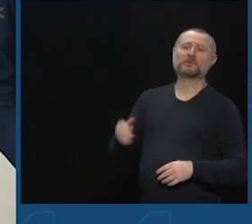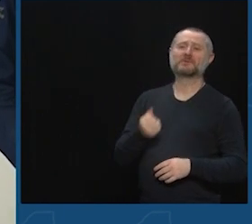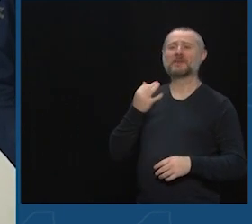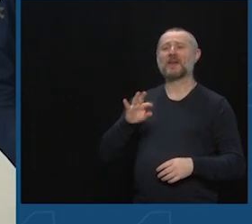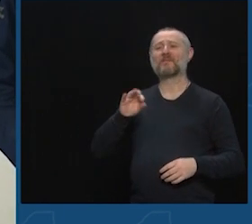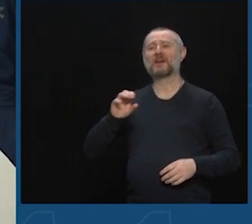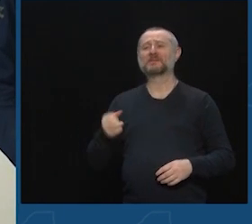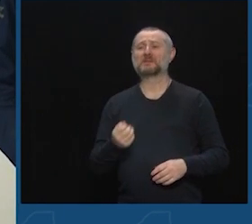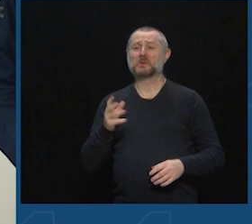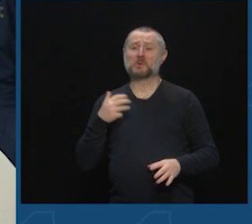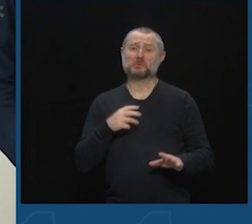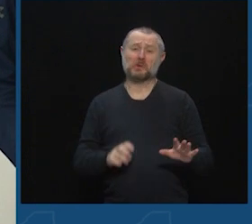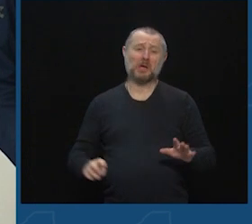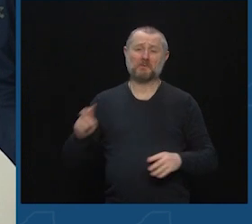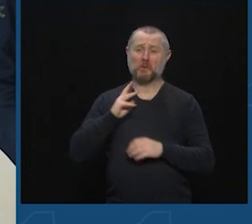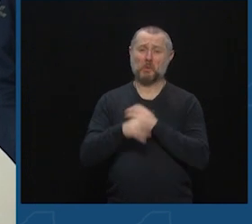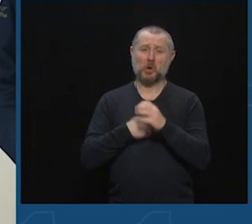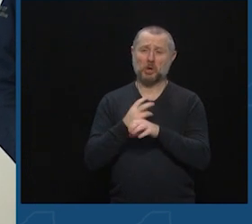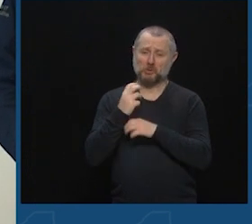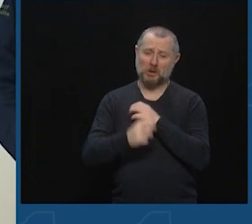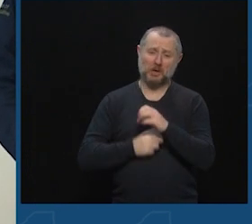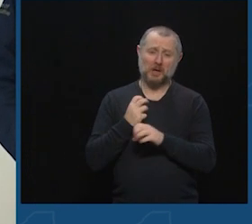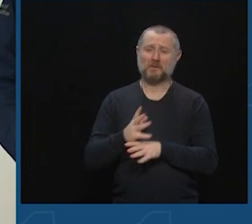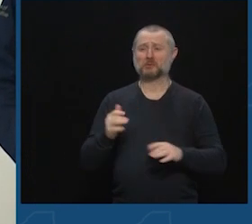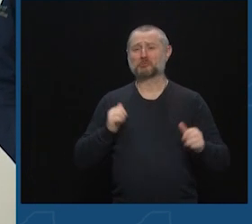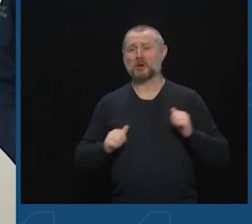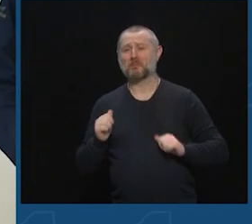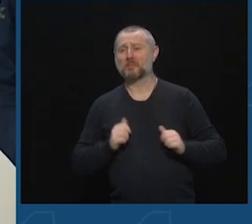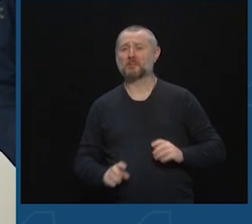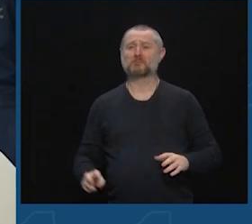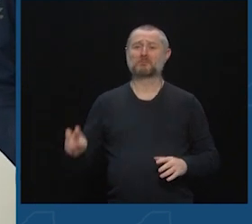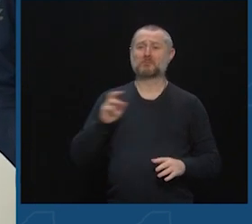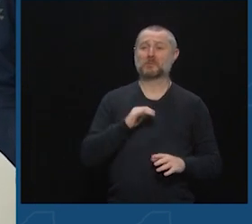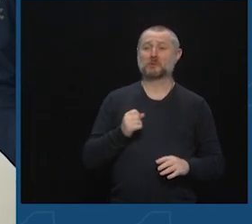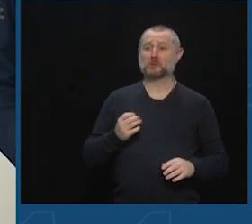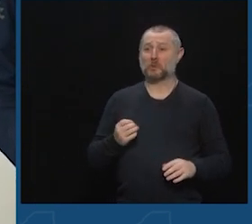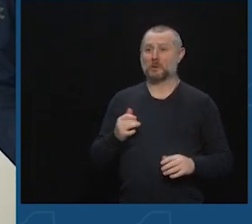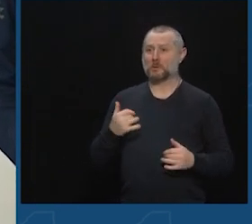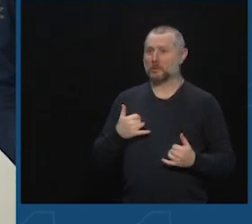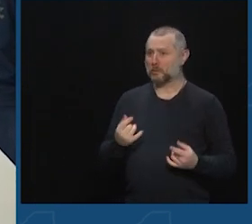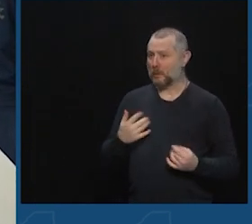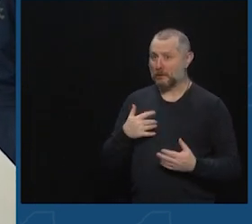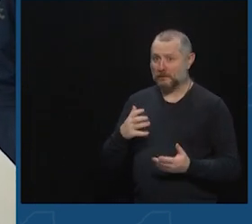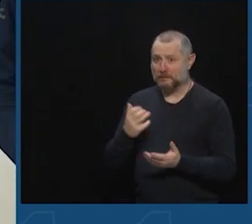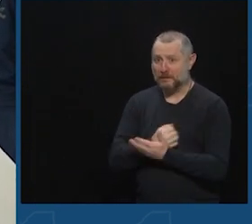course, I asked him if he would sing a song for this. So if you check our website, I'm sure he'll be featured very